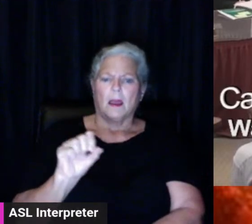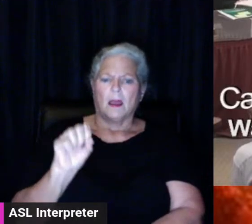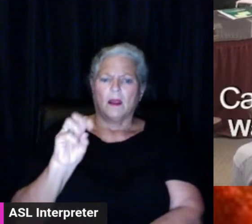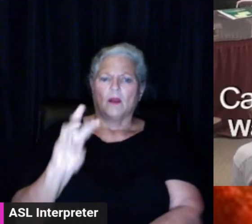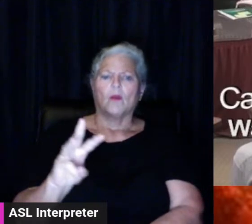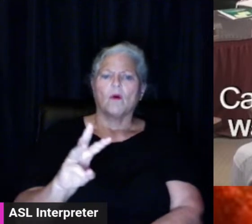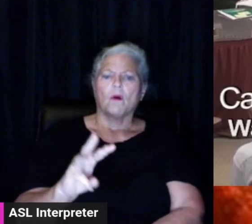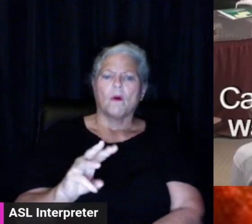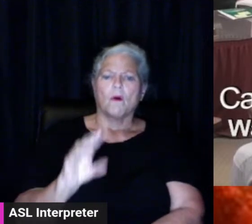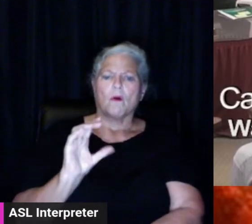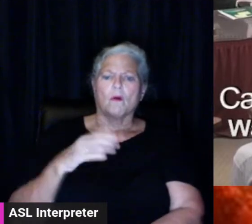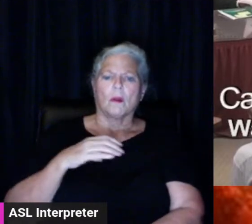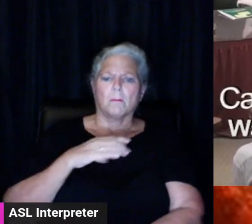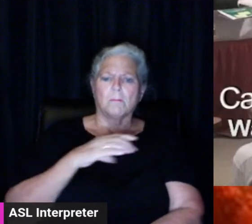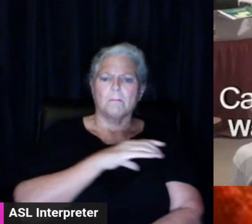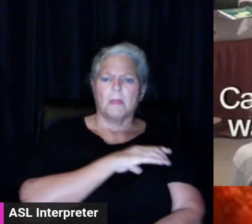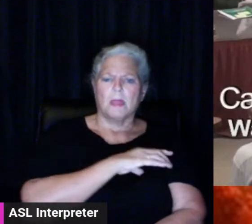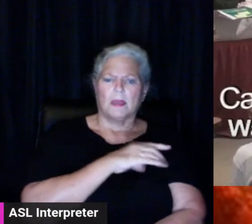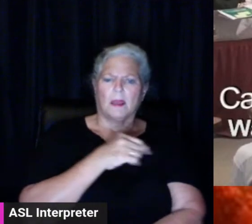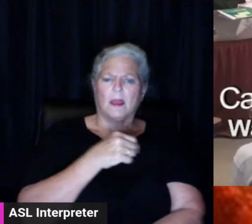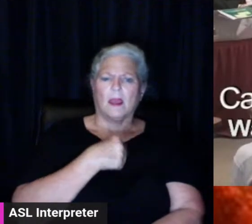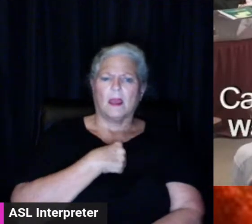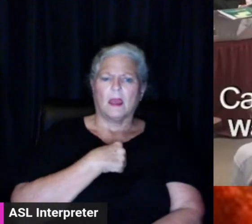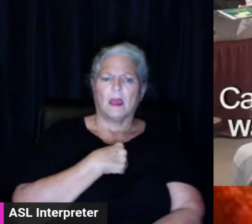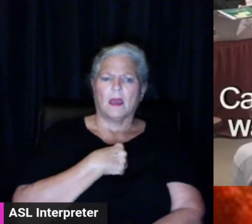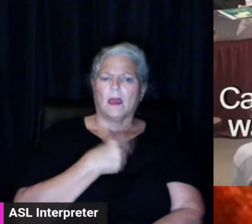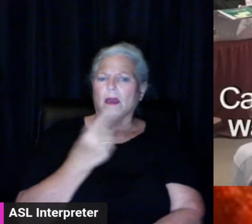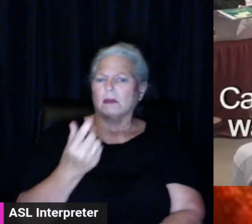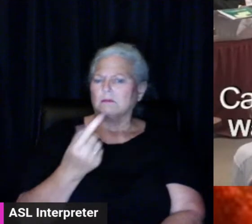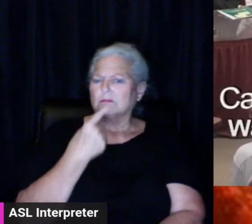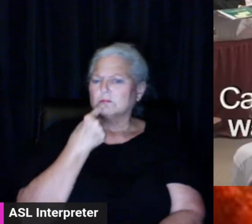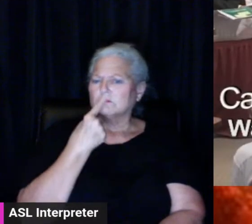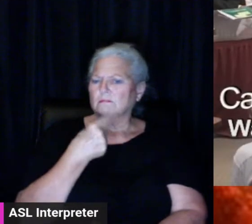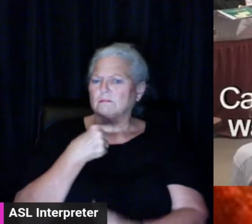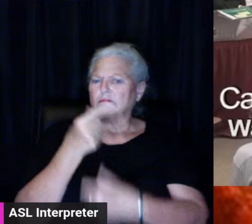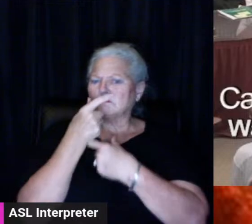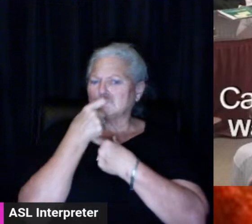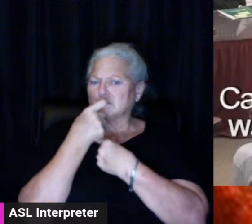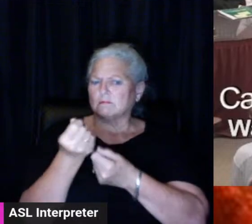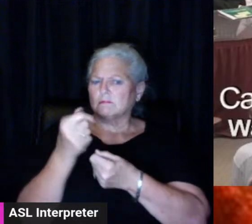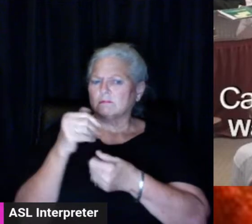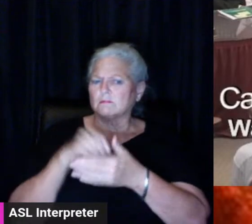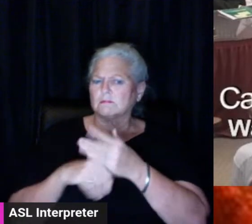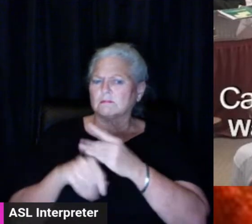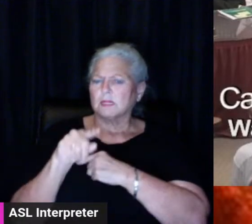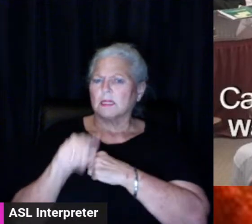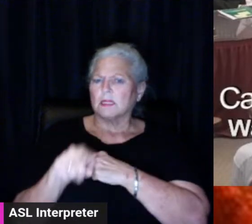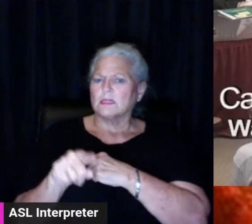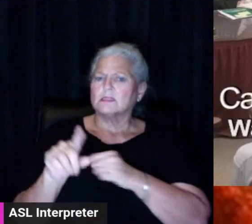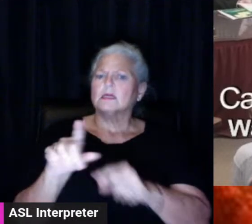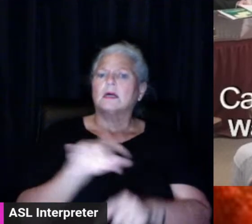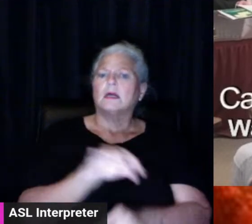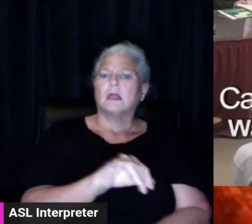All right, so I had expressed an interest in this as well, as did Ms. Boyden. We did rock,